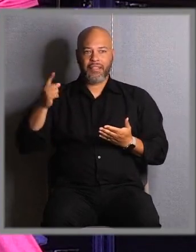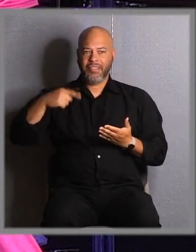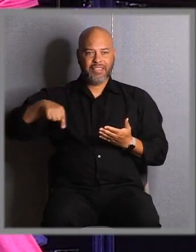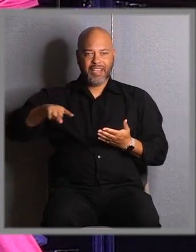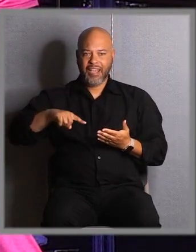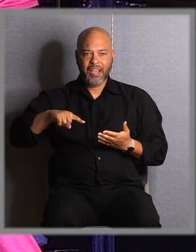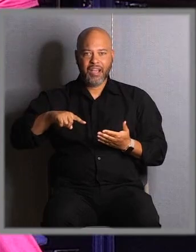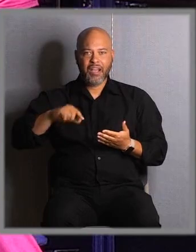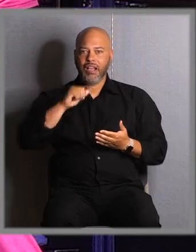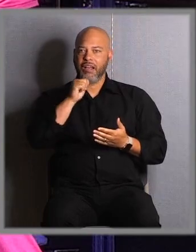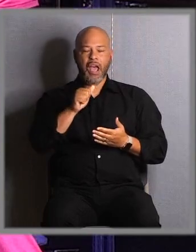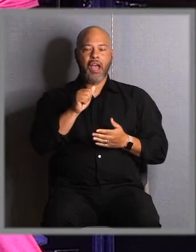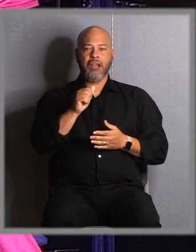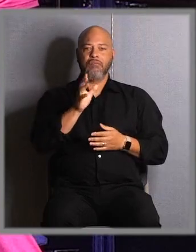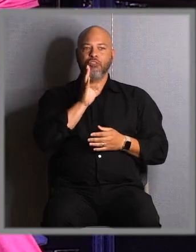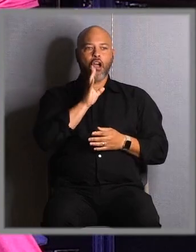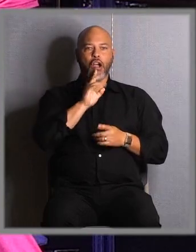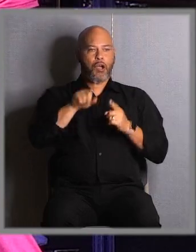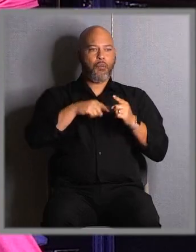They're not gonna talk about